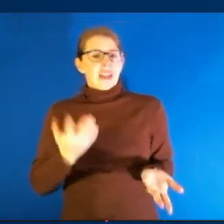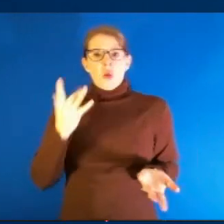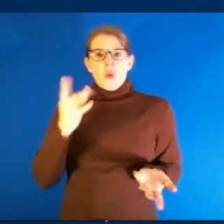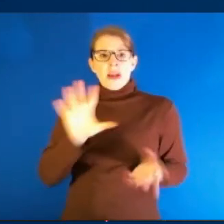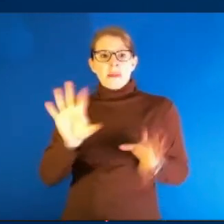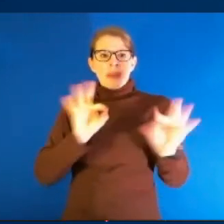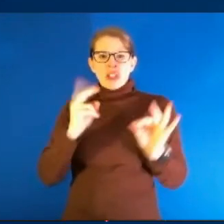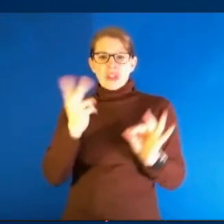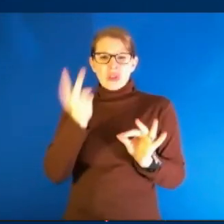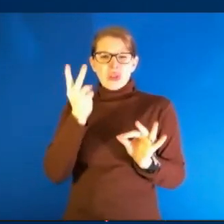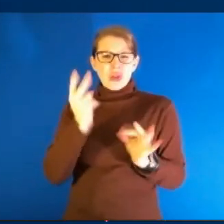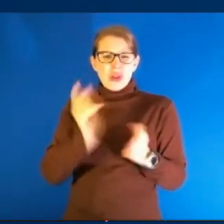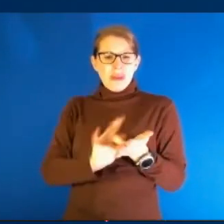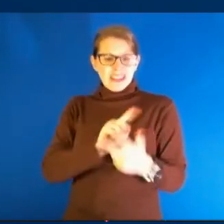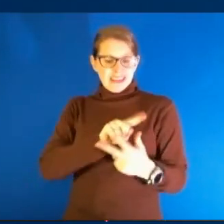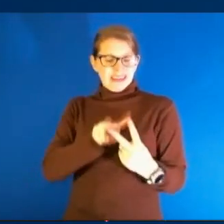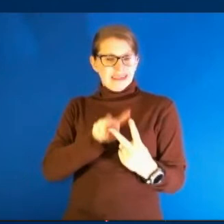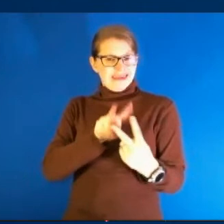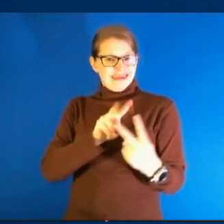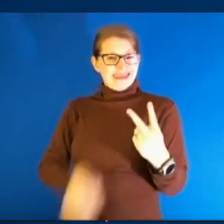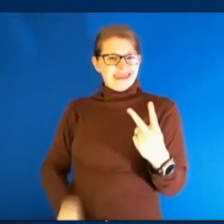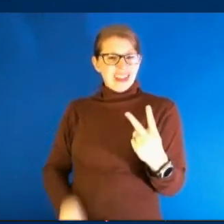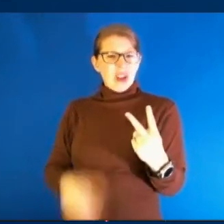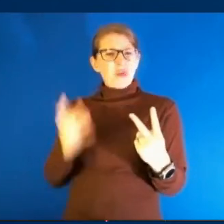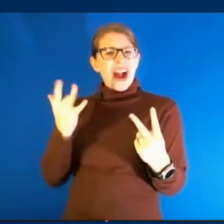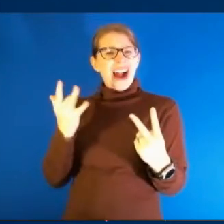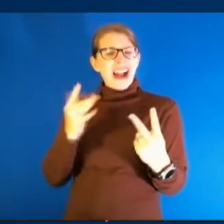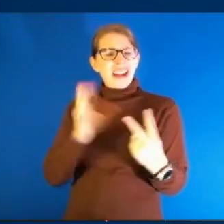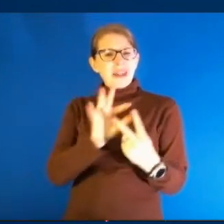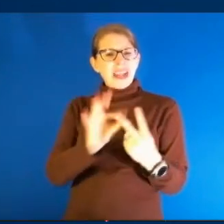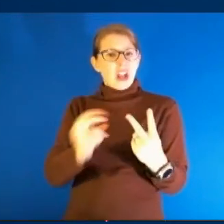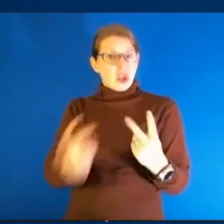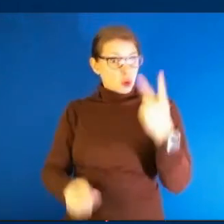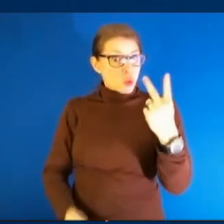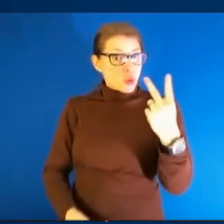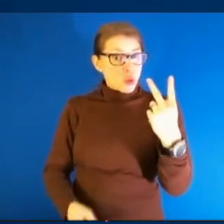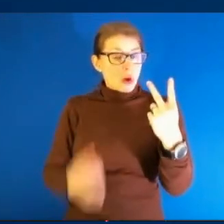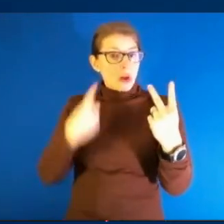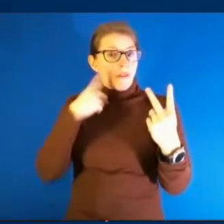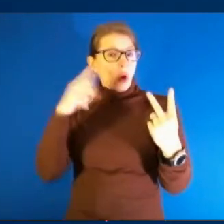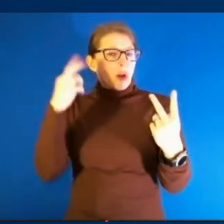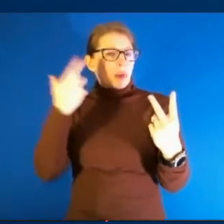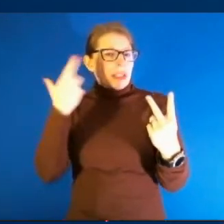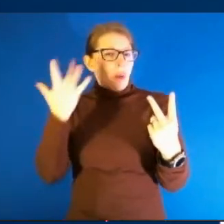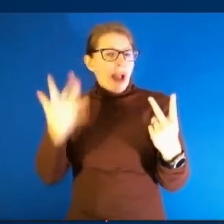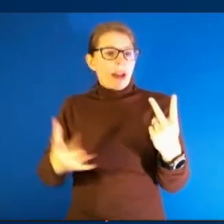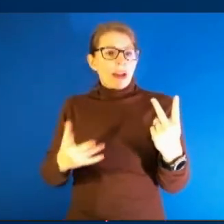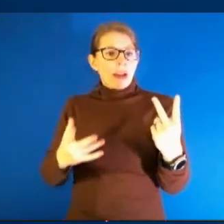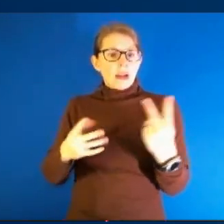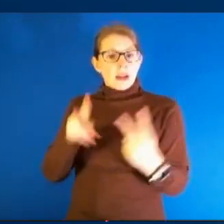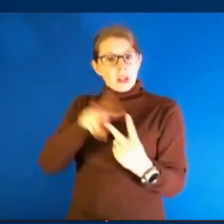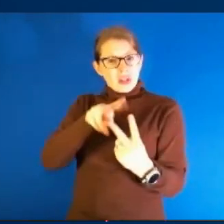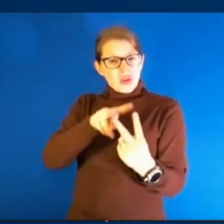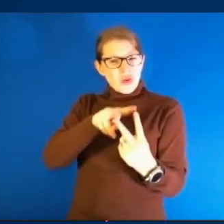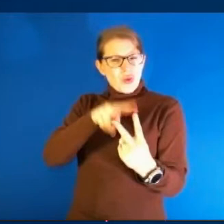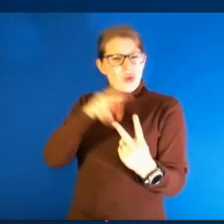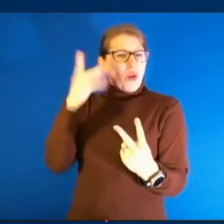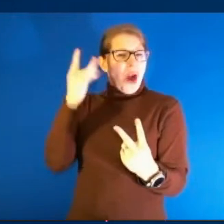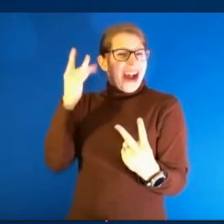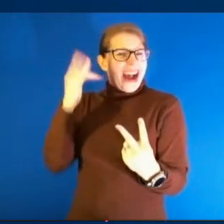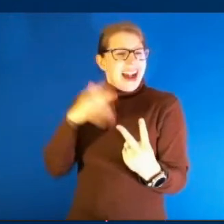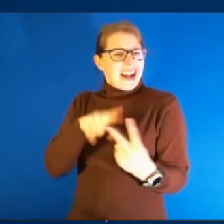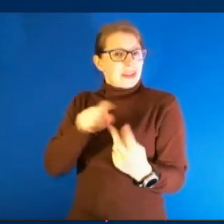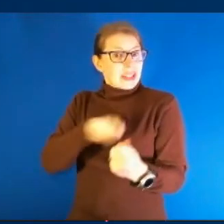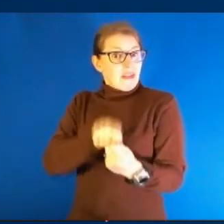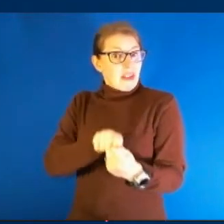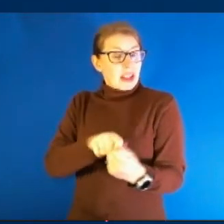like ivermectin and hydroxychloroquine? Why are we picking out those two? If we're going to fight about this, why are we going to pick about those two? And the answer